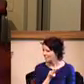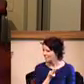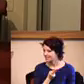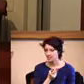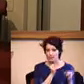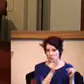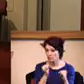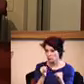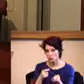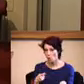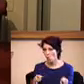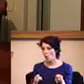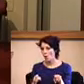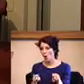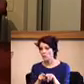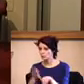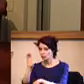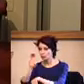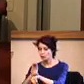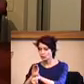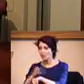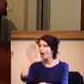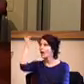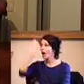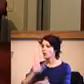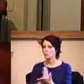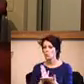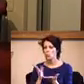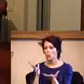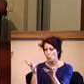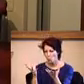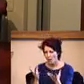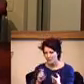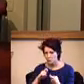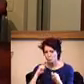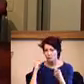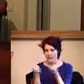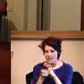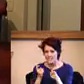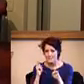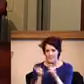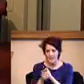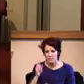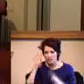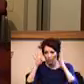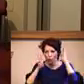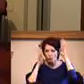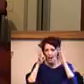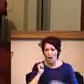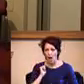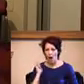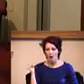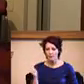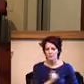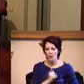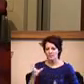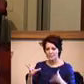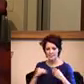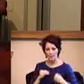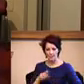church that God wants us to constantly change to reinvent ourselves to be powered by the holy